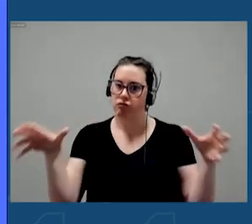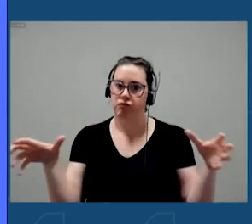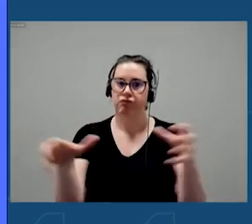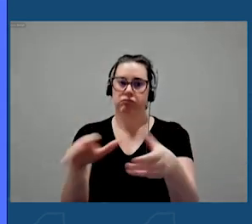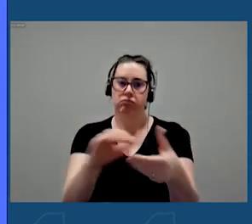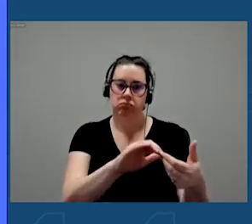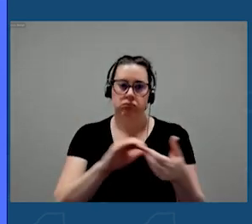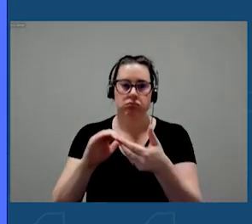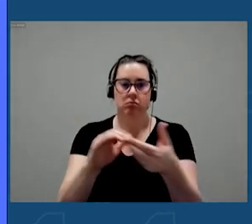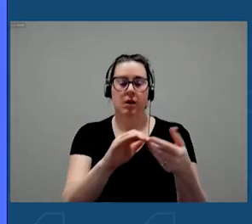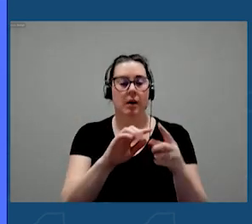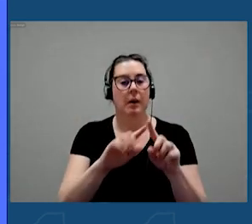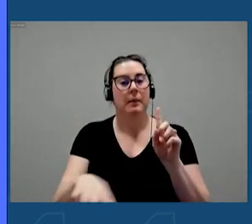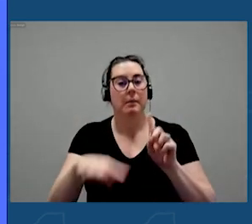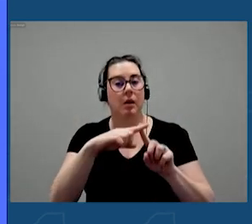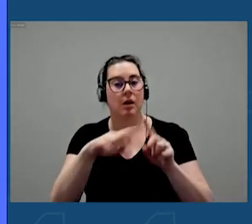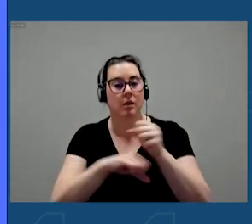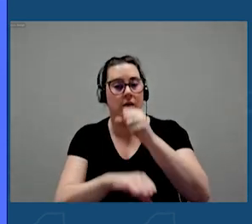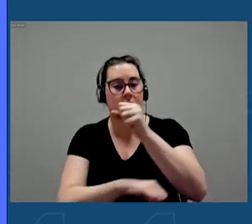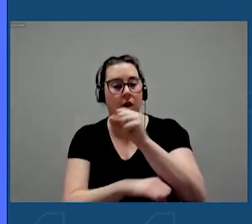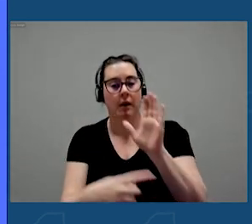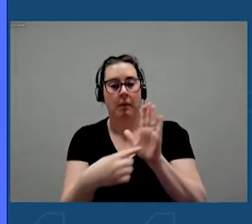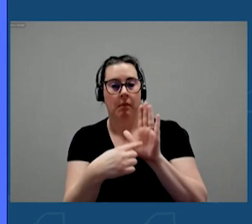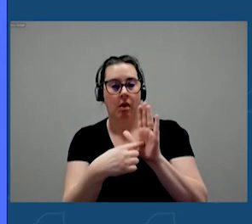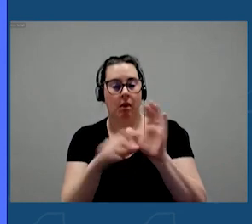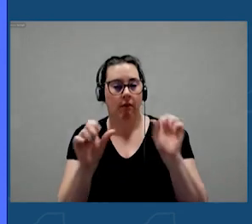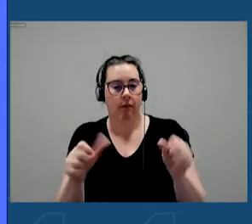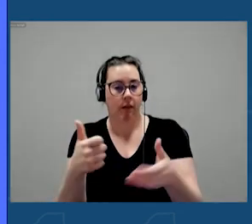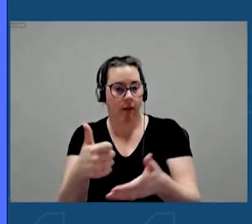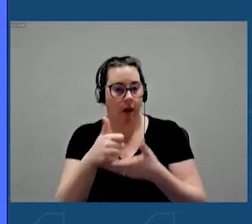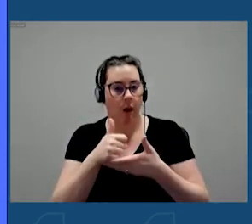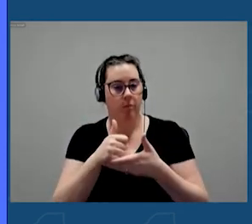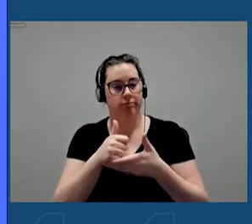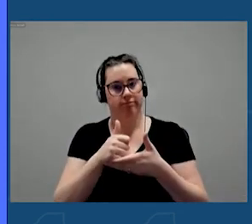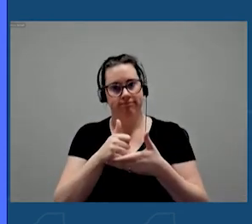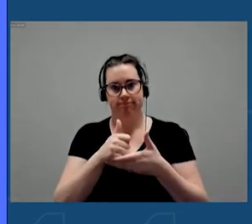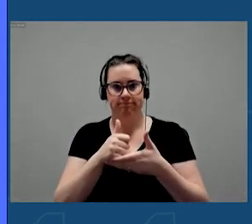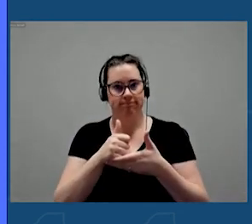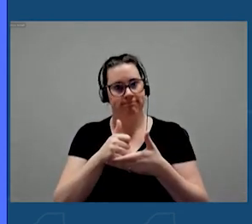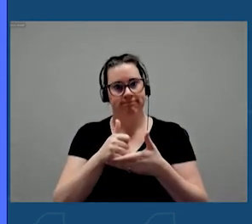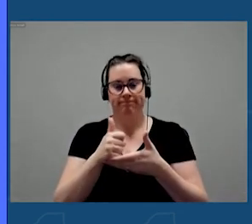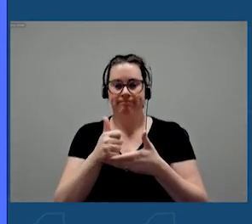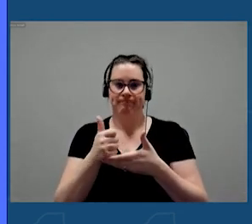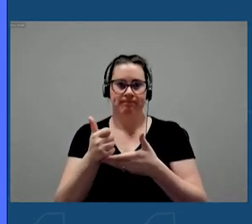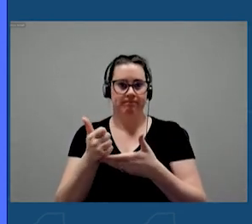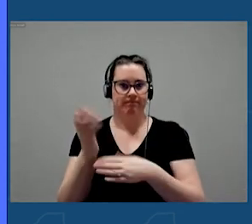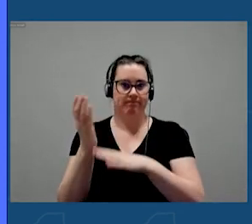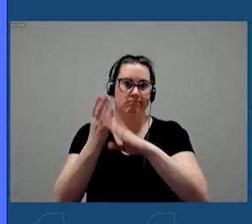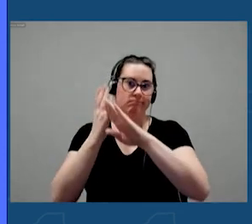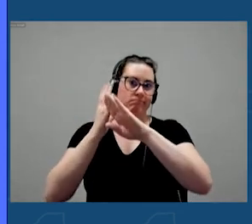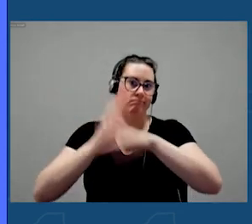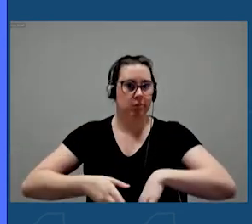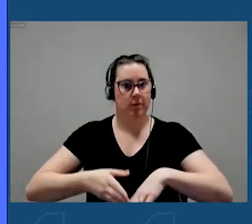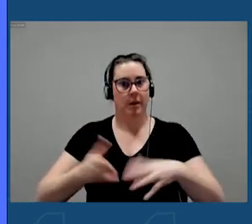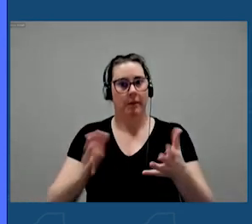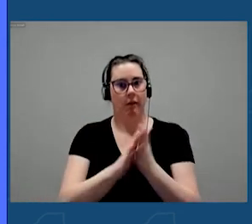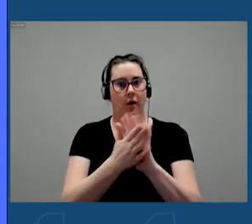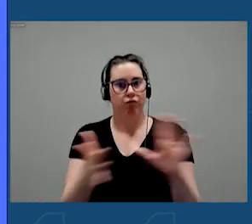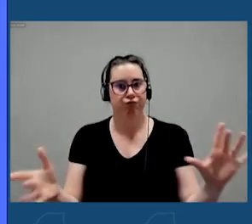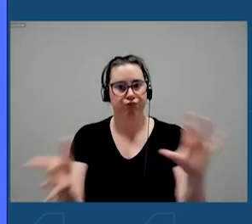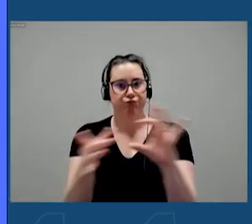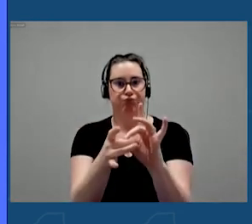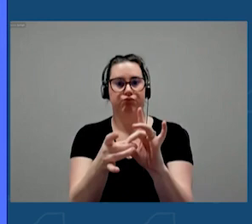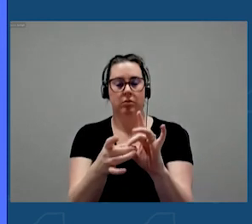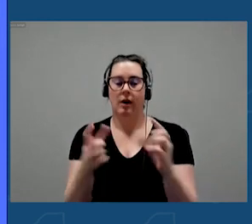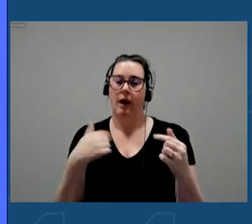things like the infrastructure bill can help us push through the cleavages that exist in our society right now. I am very optimistic